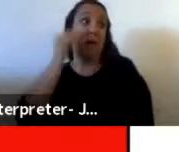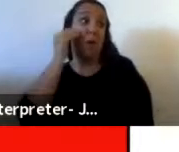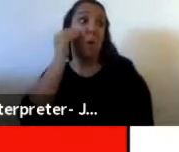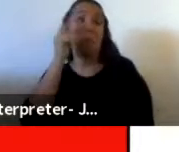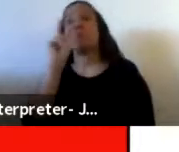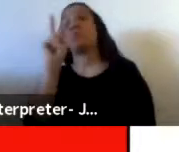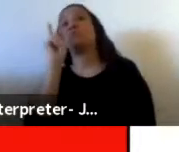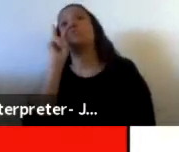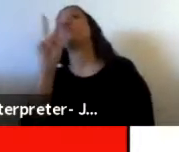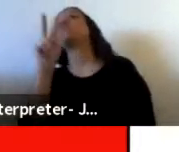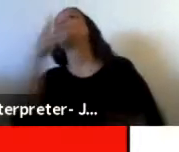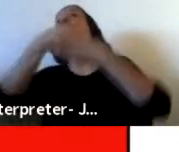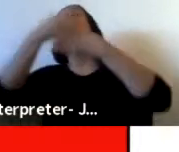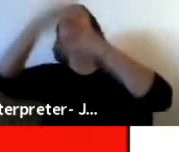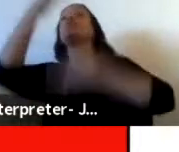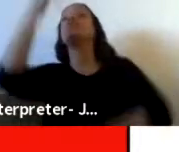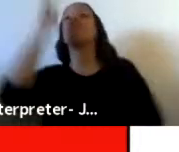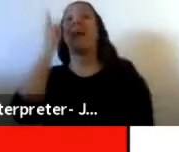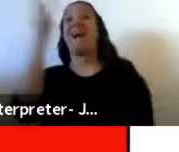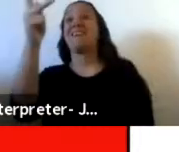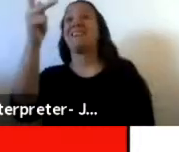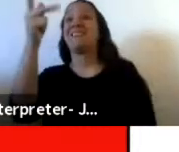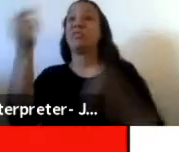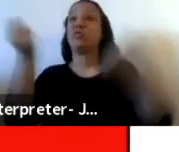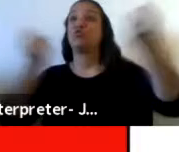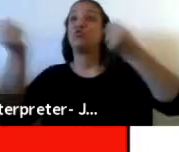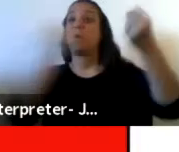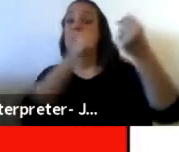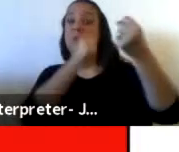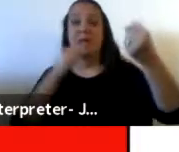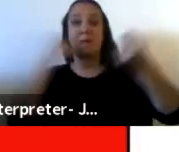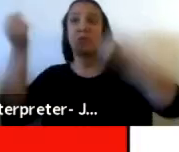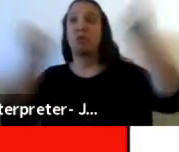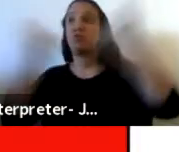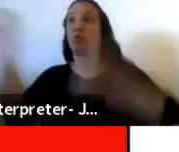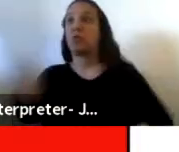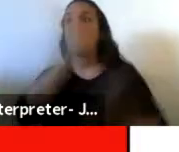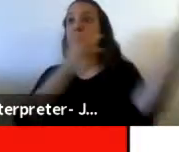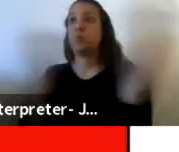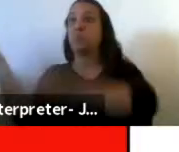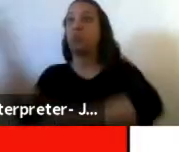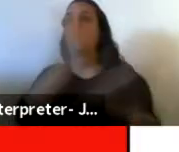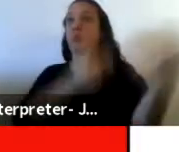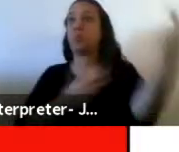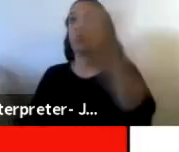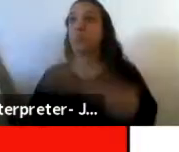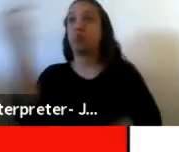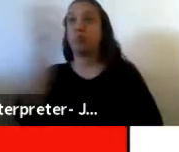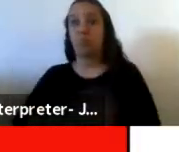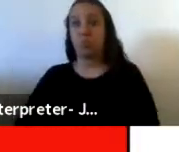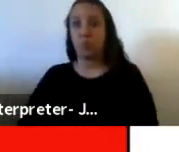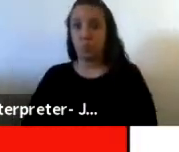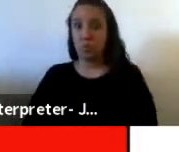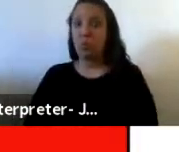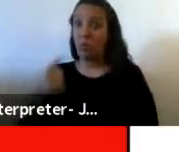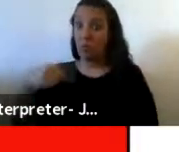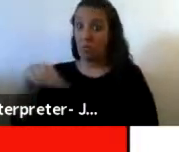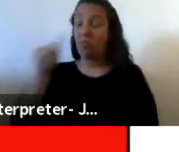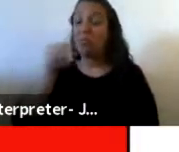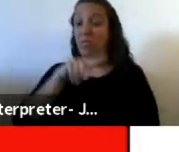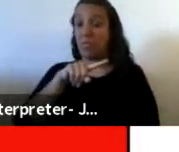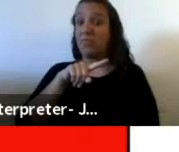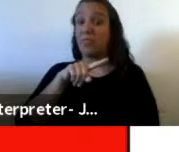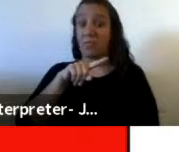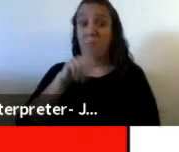kitchen, I see nothing but trucks of Amazon trucks, Federal Express, you know, the post office, and they're actually coming in and